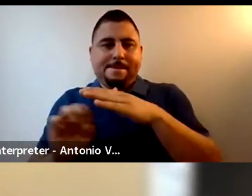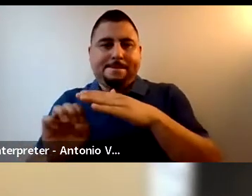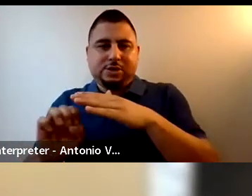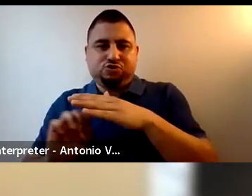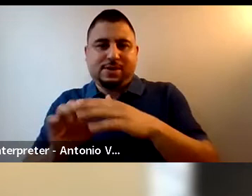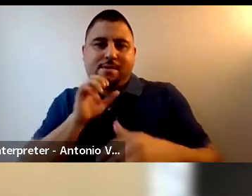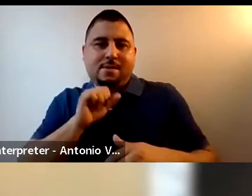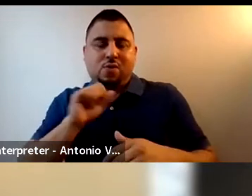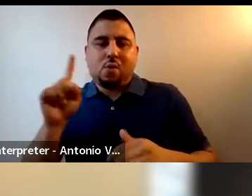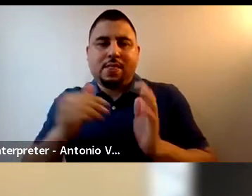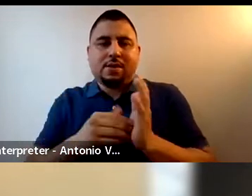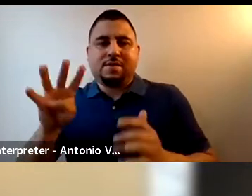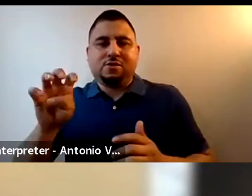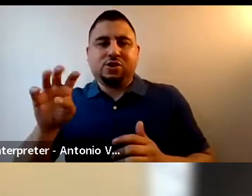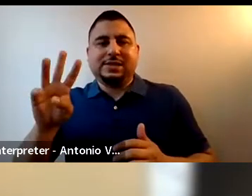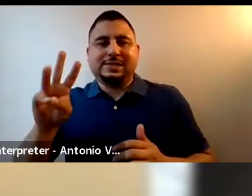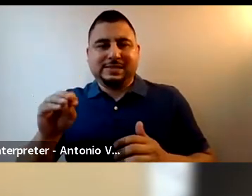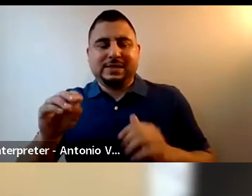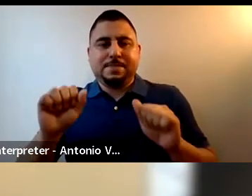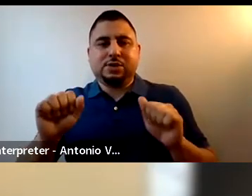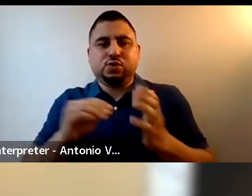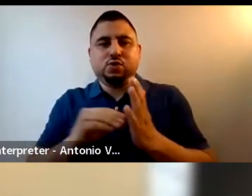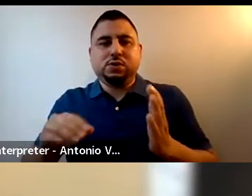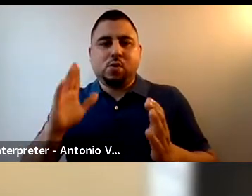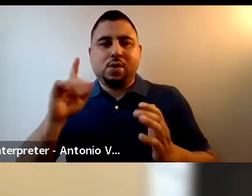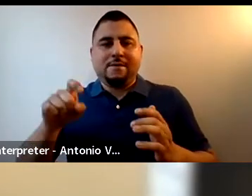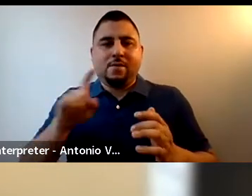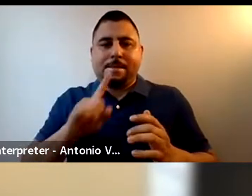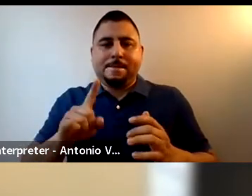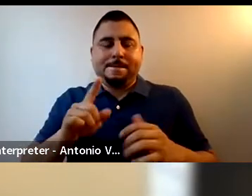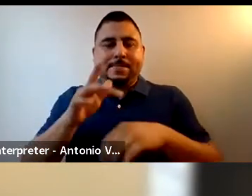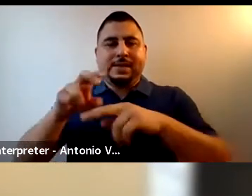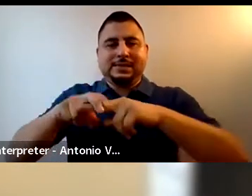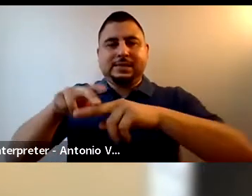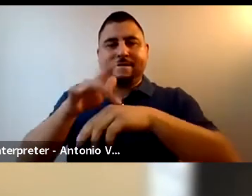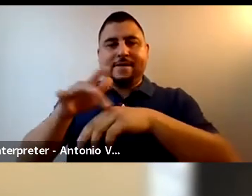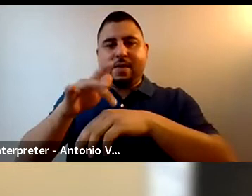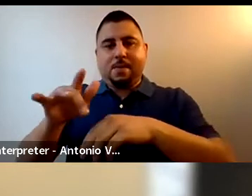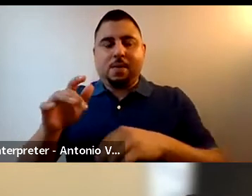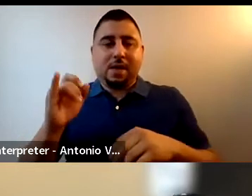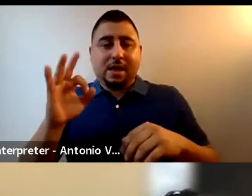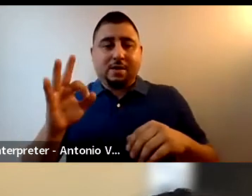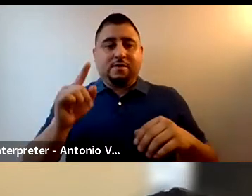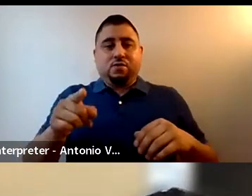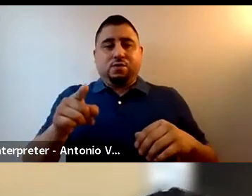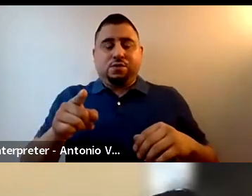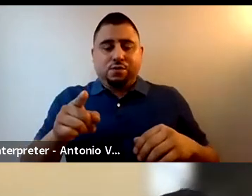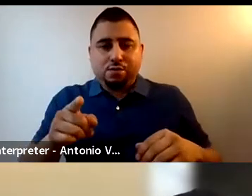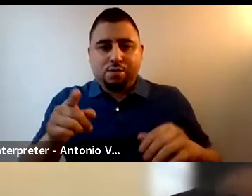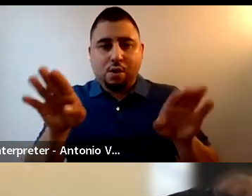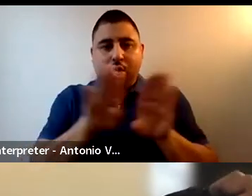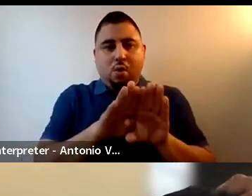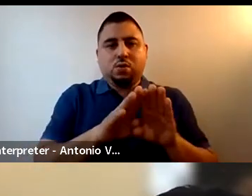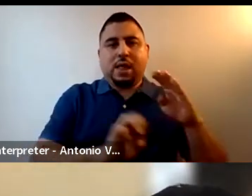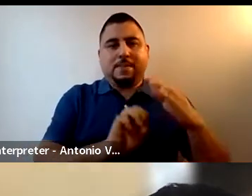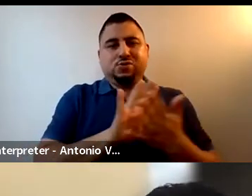age, 1,460 potential students will need to have seats available. If you close Pointer Ridge, you will